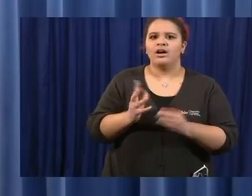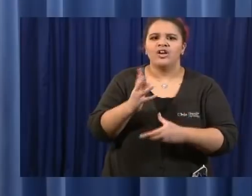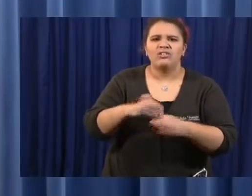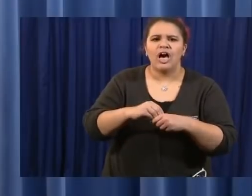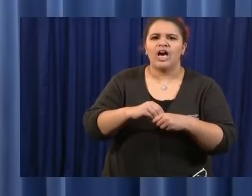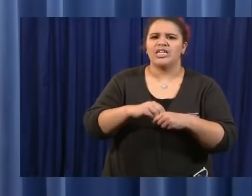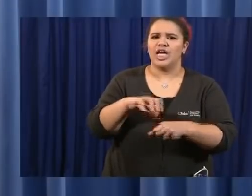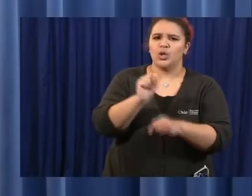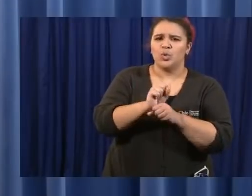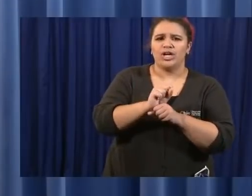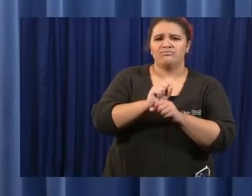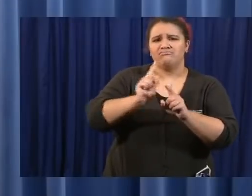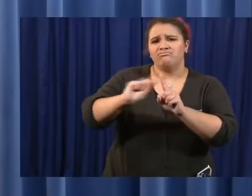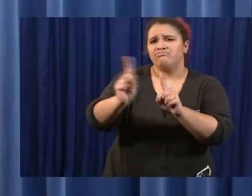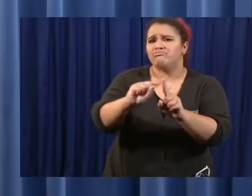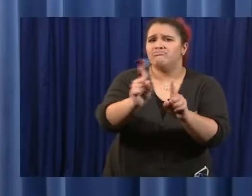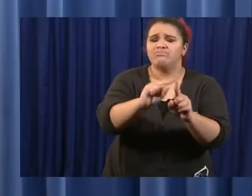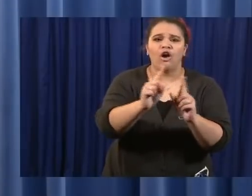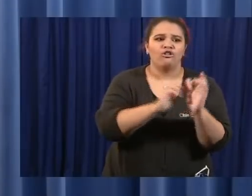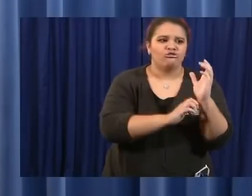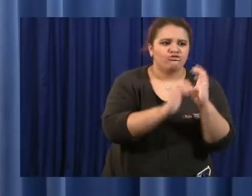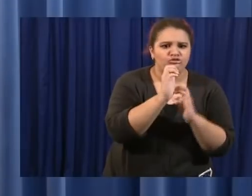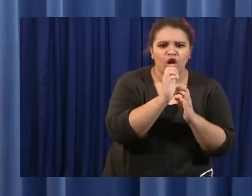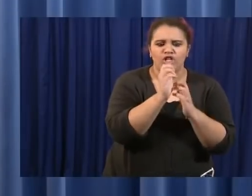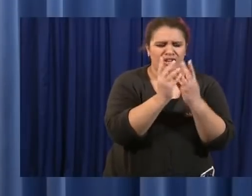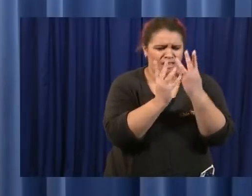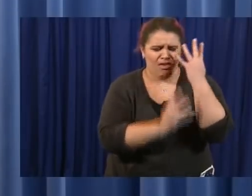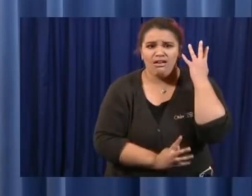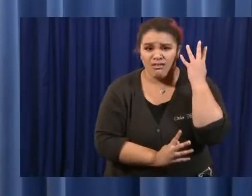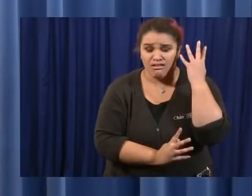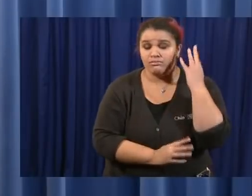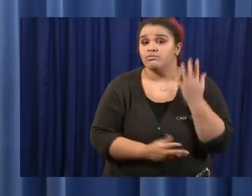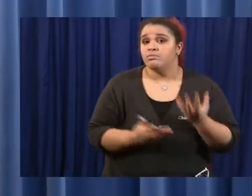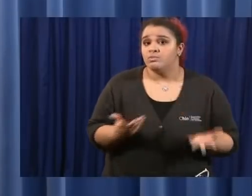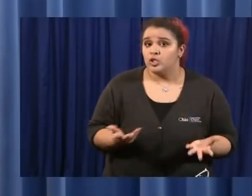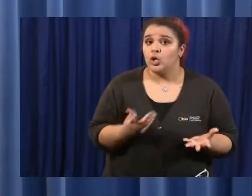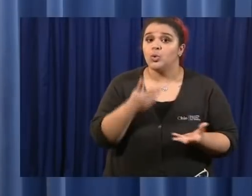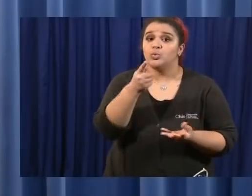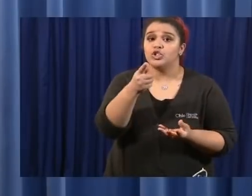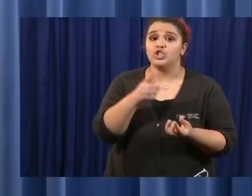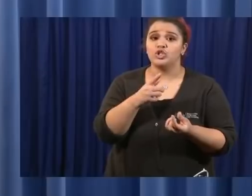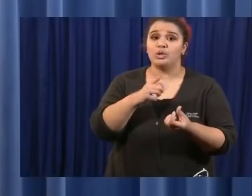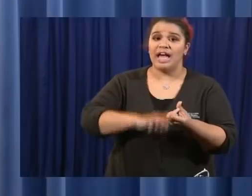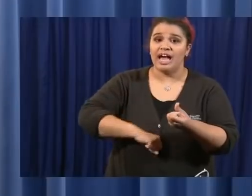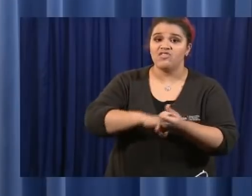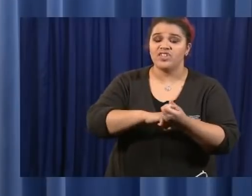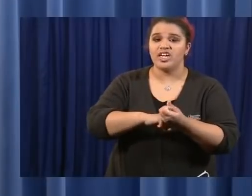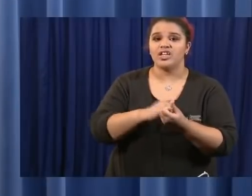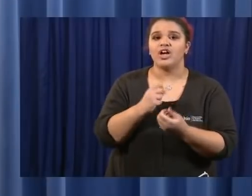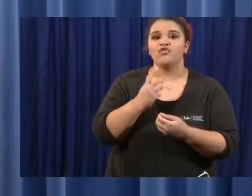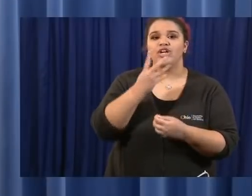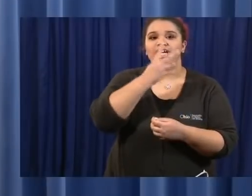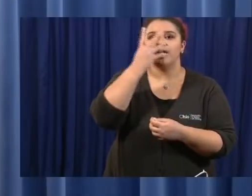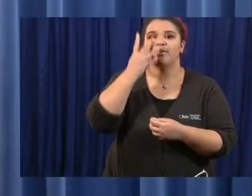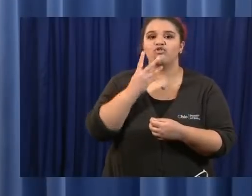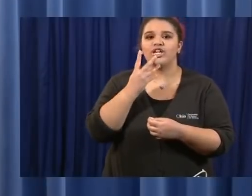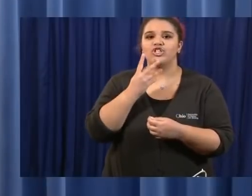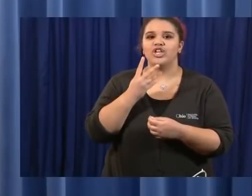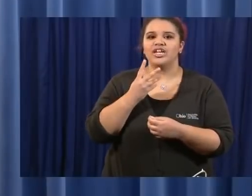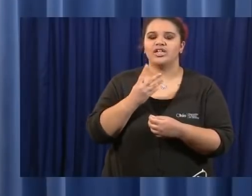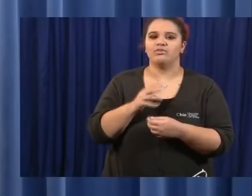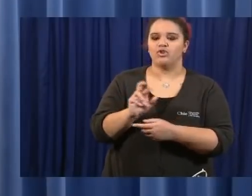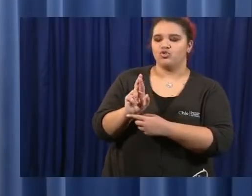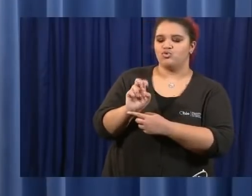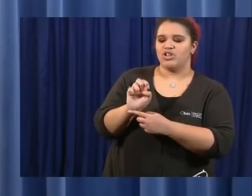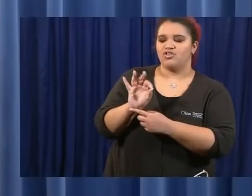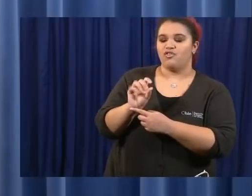food processing, hotels, etc. Would you advocate for immigration reform now to help bring this workforce out of the